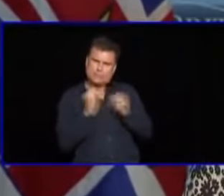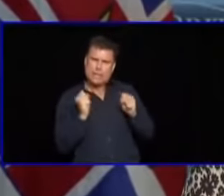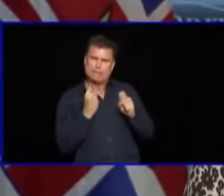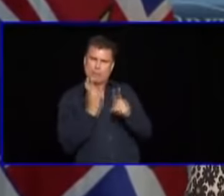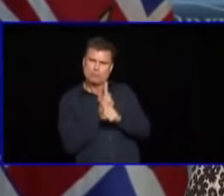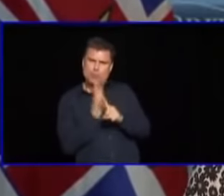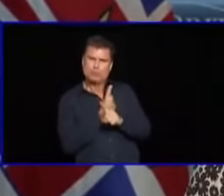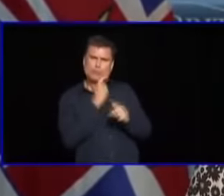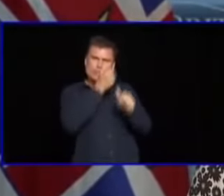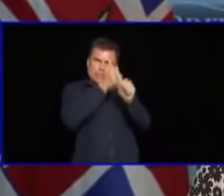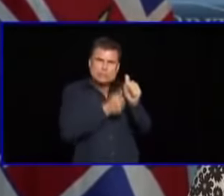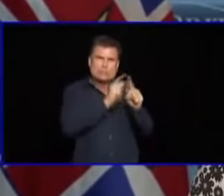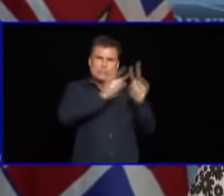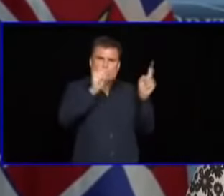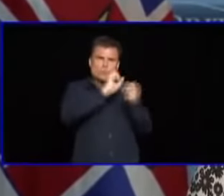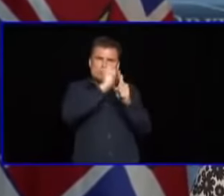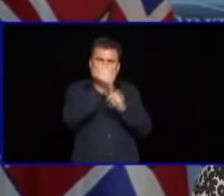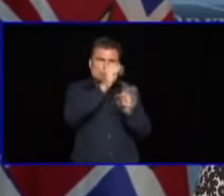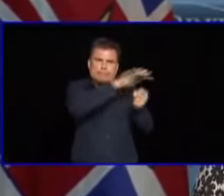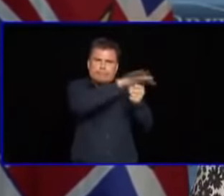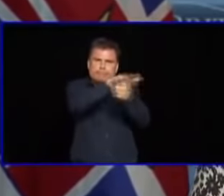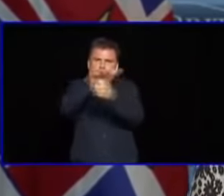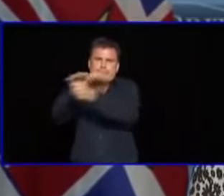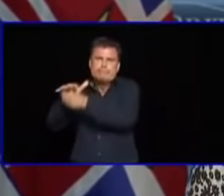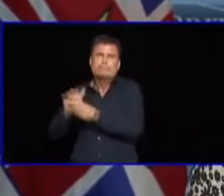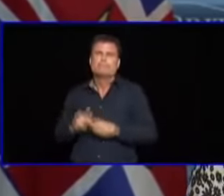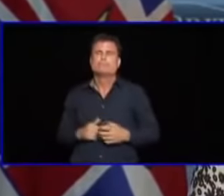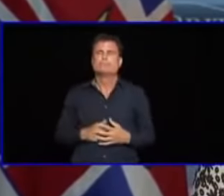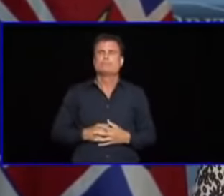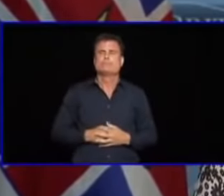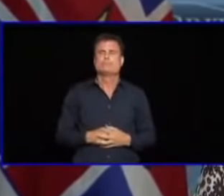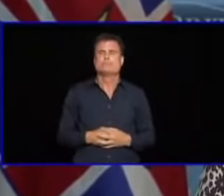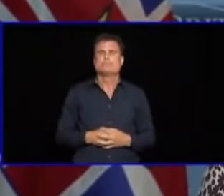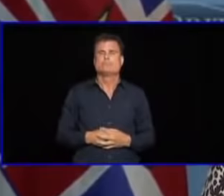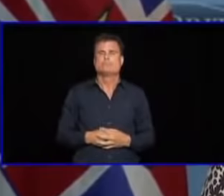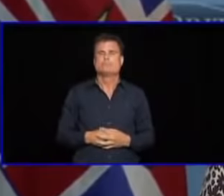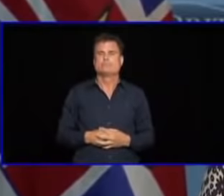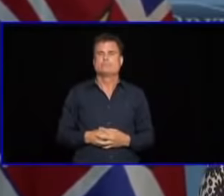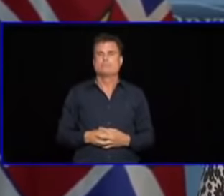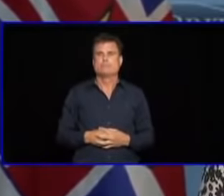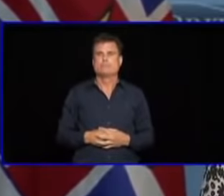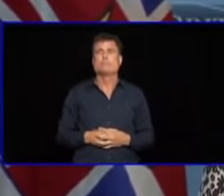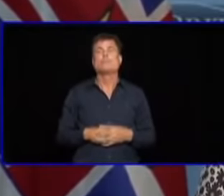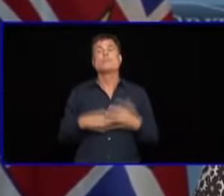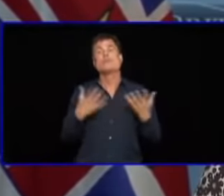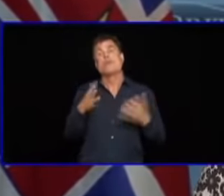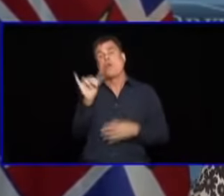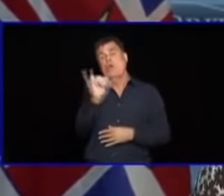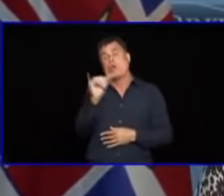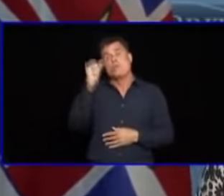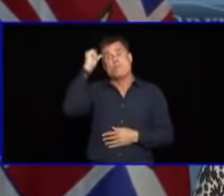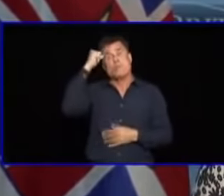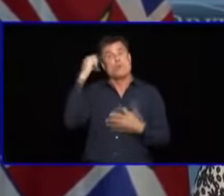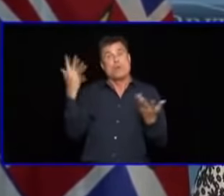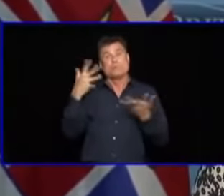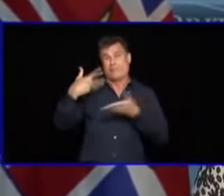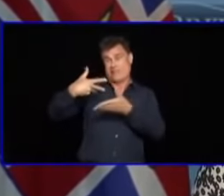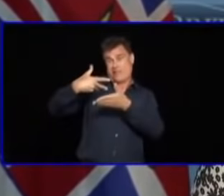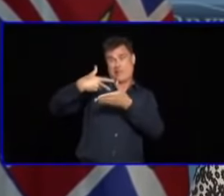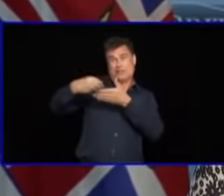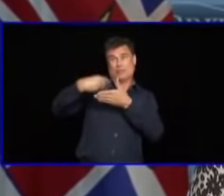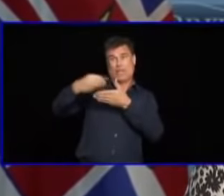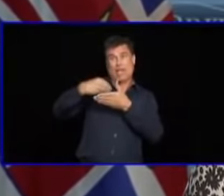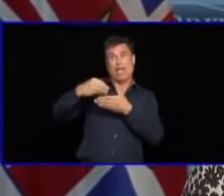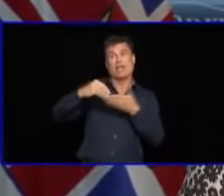basics stay the same. I do also want to remind people that being outside is less risky than